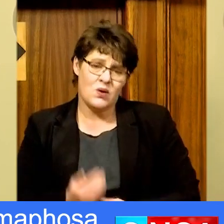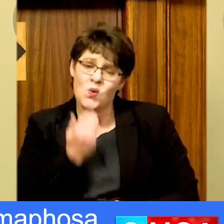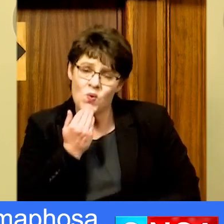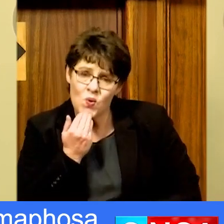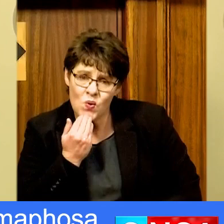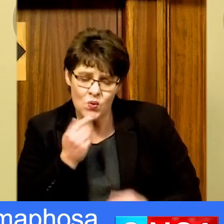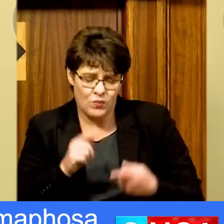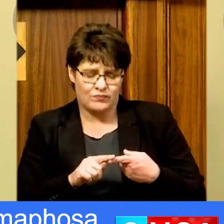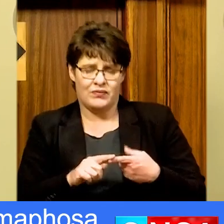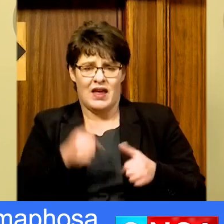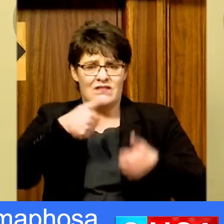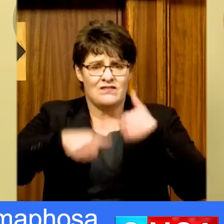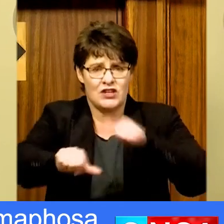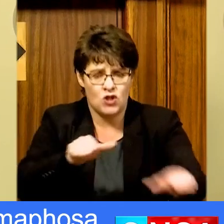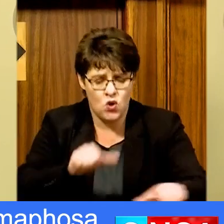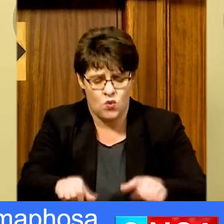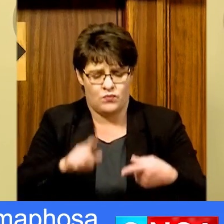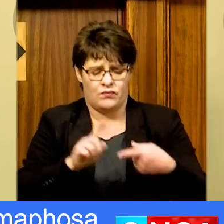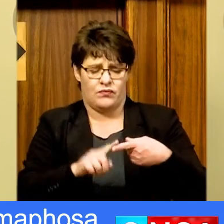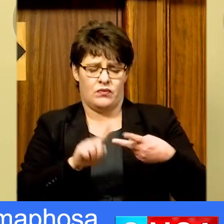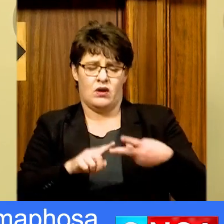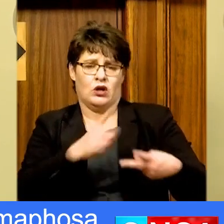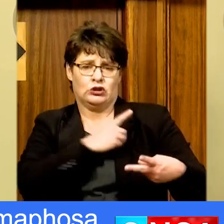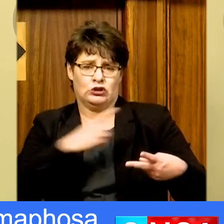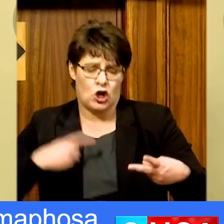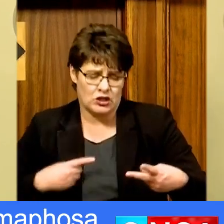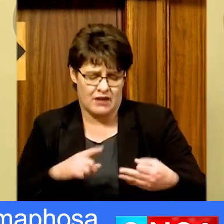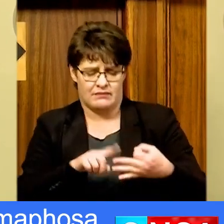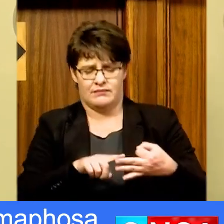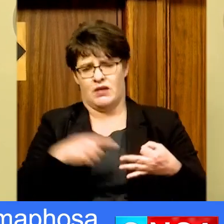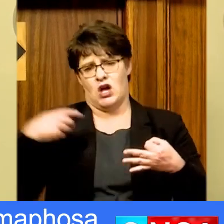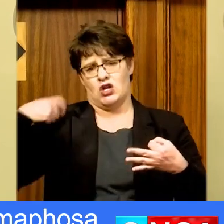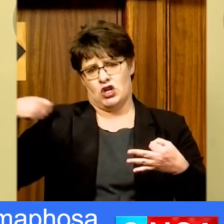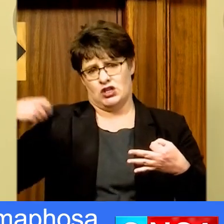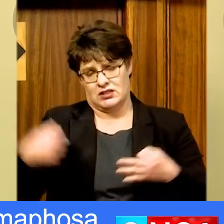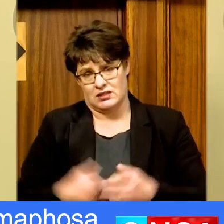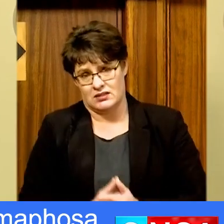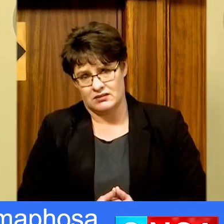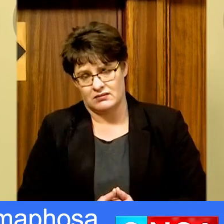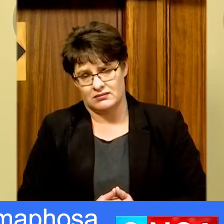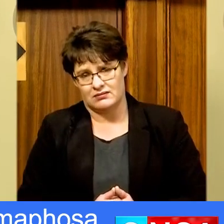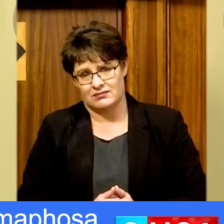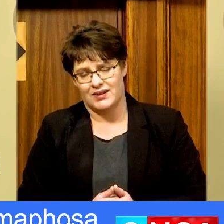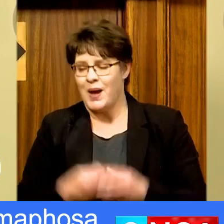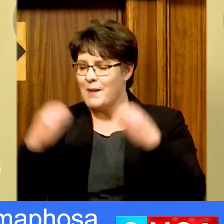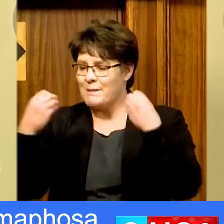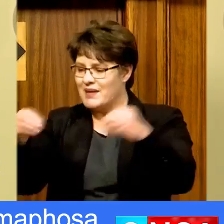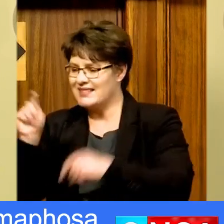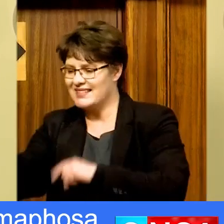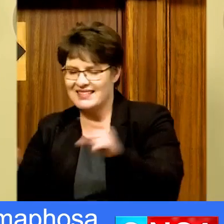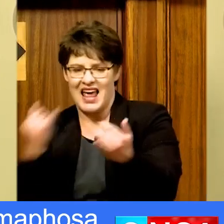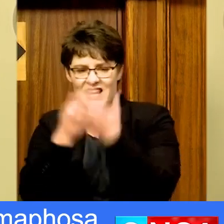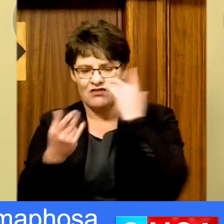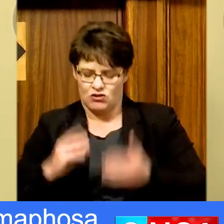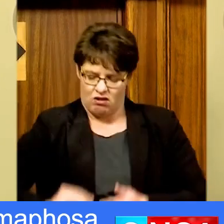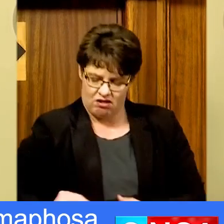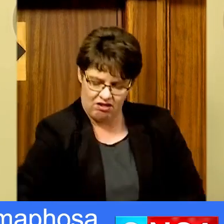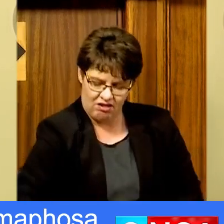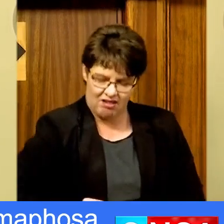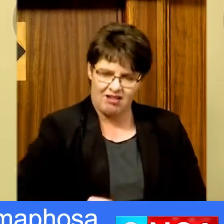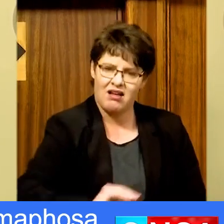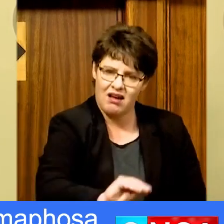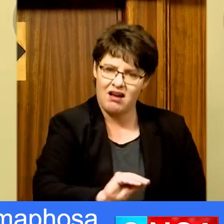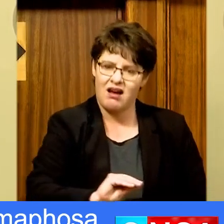well as physiotherapists. Thanks to the contributions by the business and individuals,